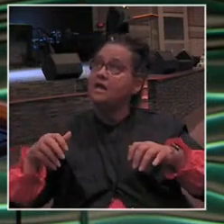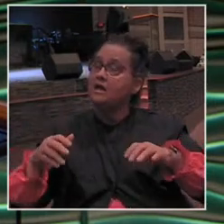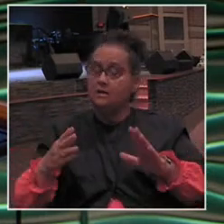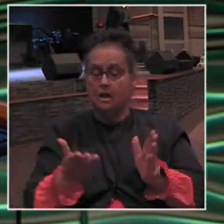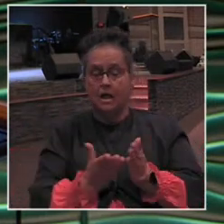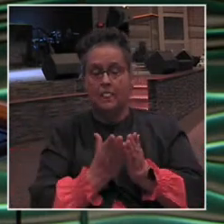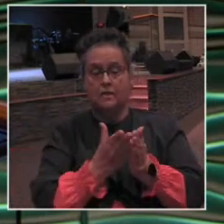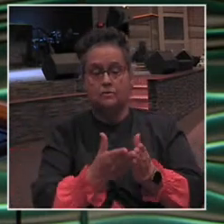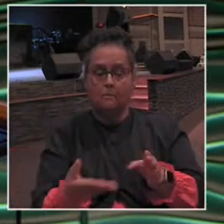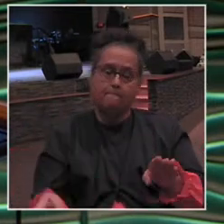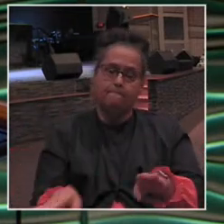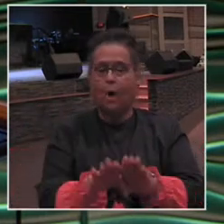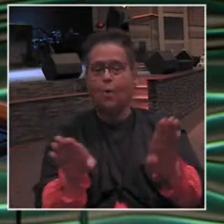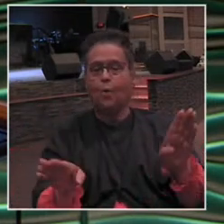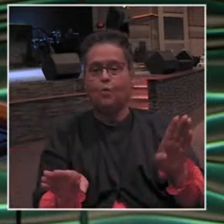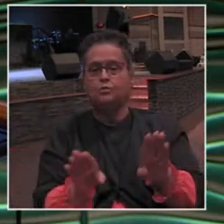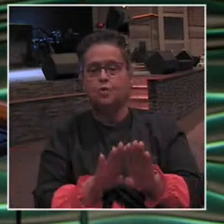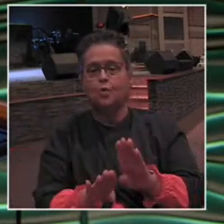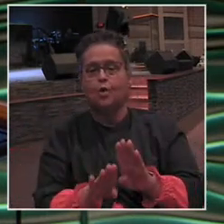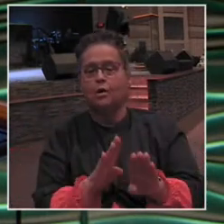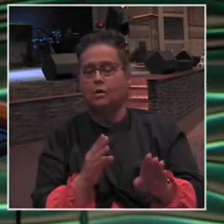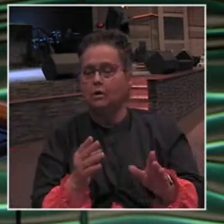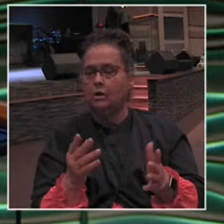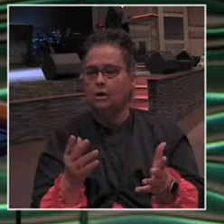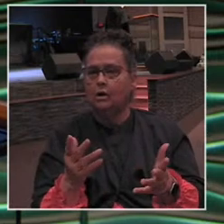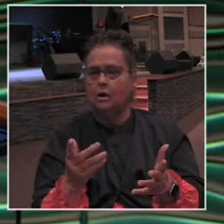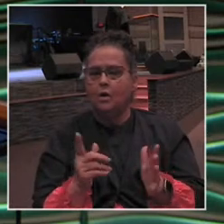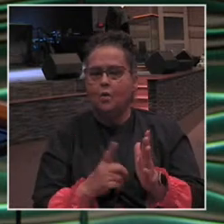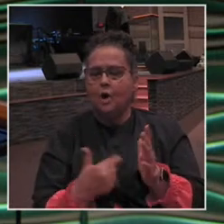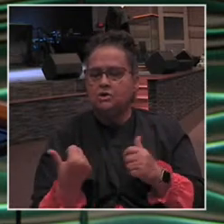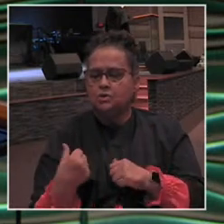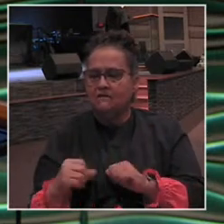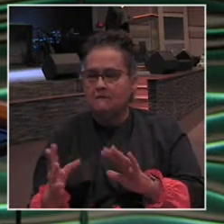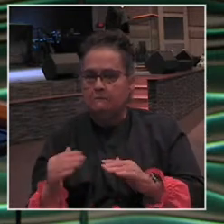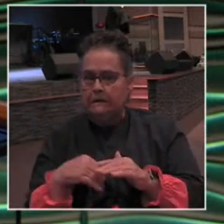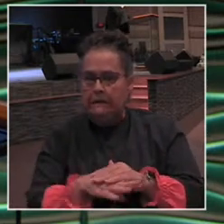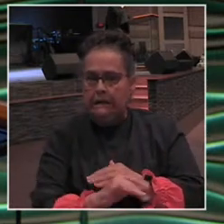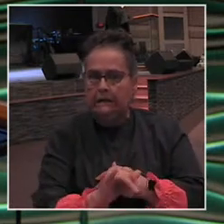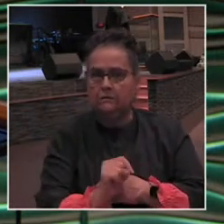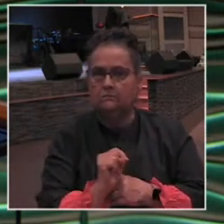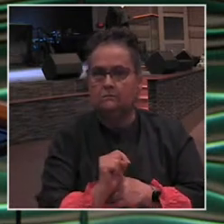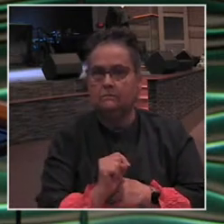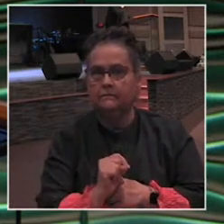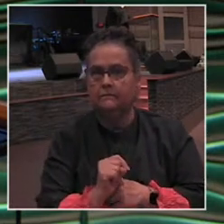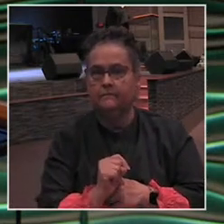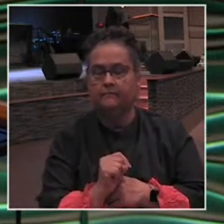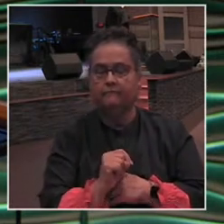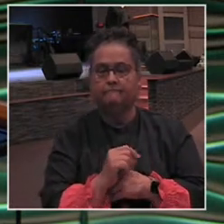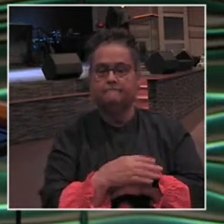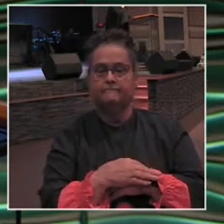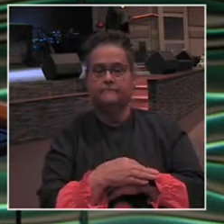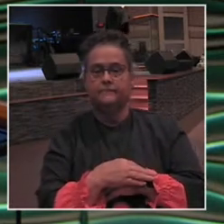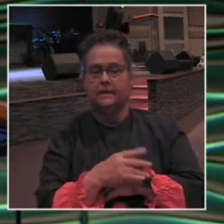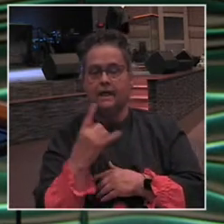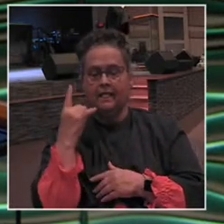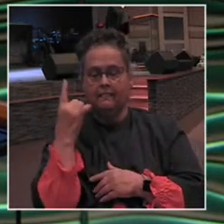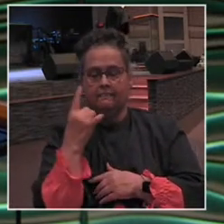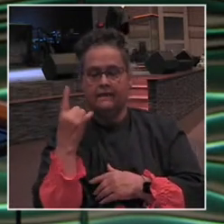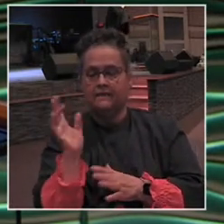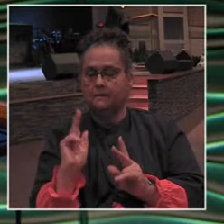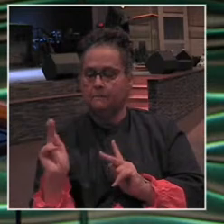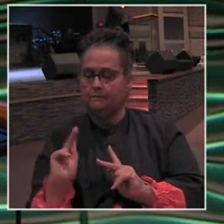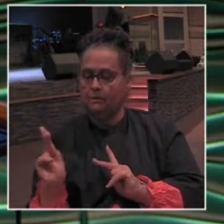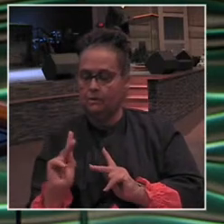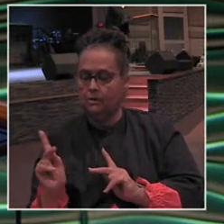ark is shut. What would you have given up to get on the boat? Think of the distracted people